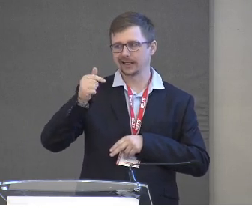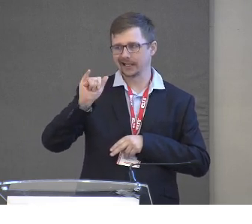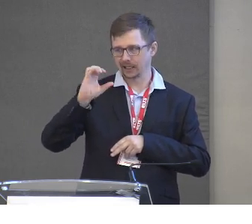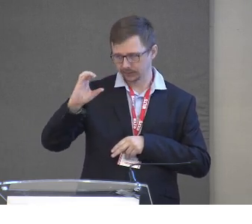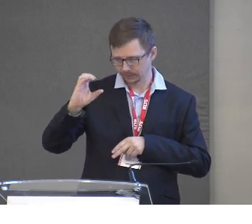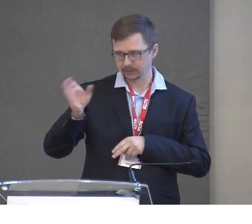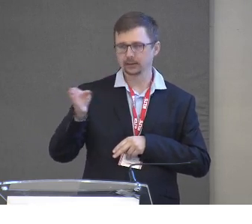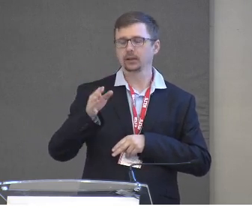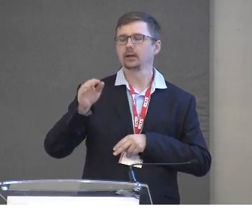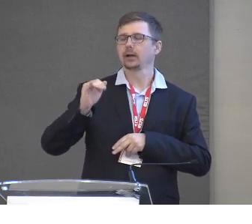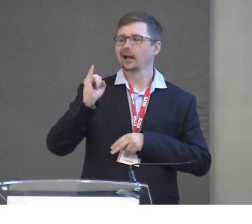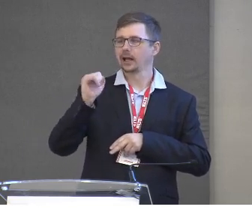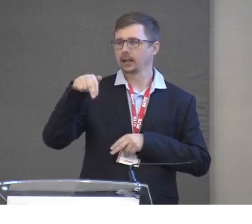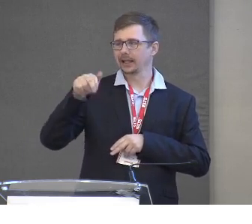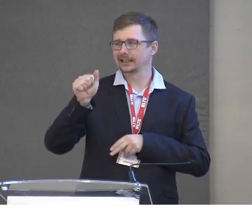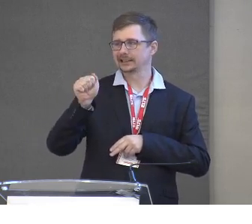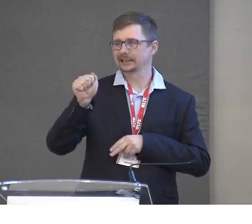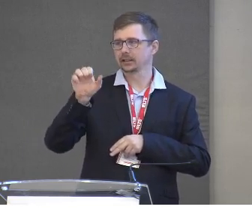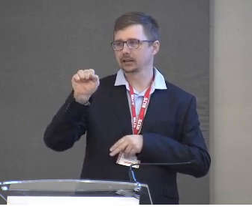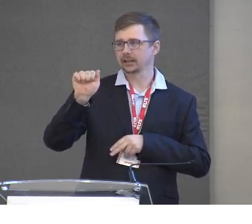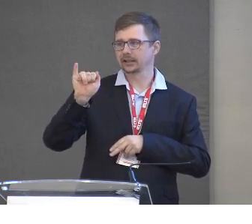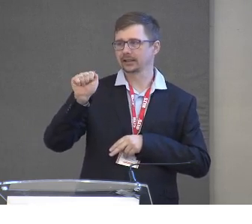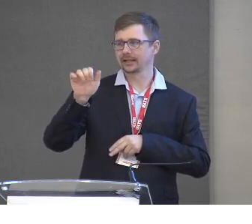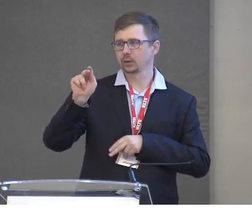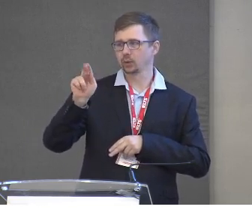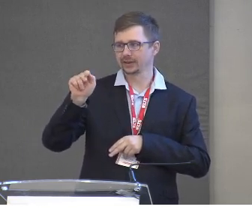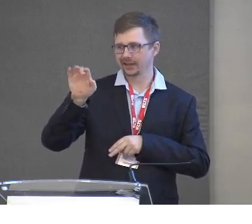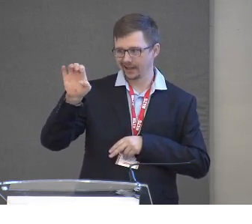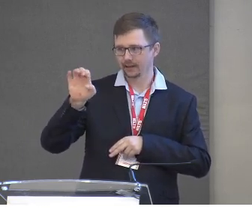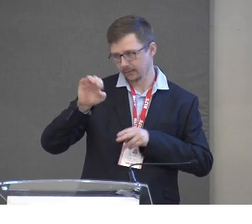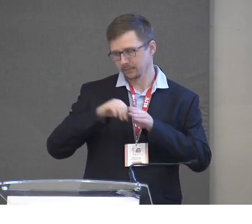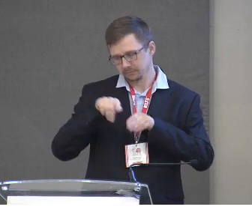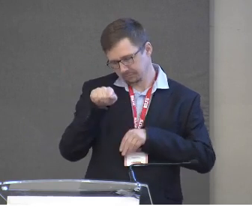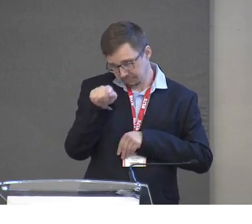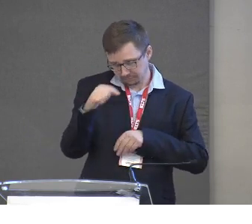under the National Pedagogical Institute.